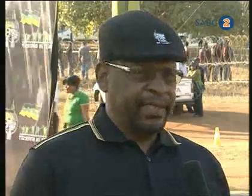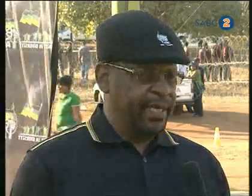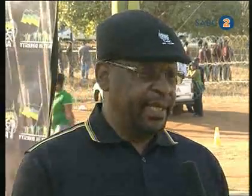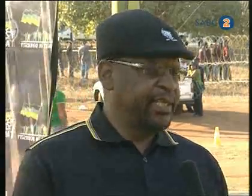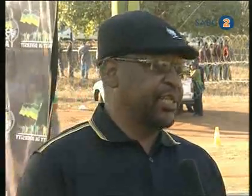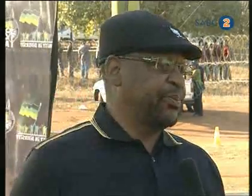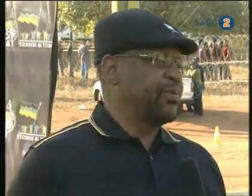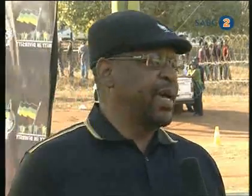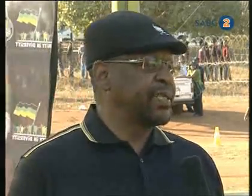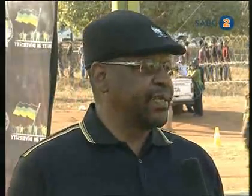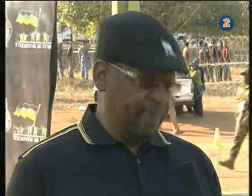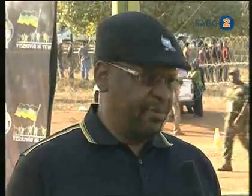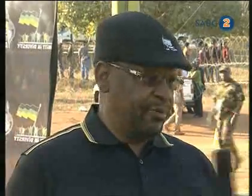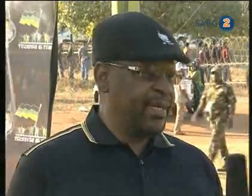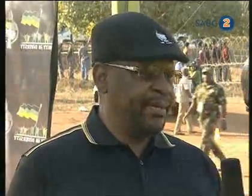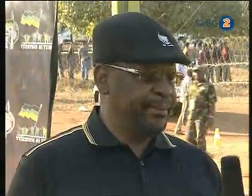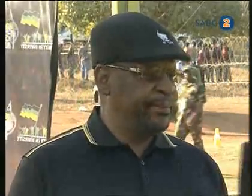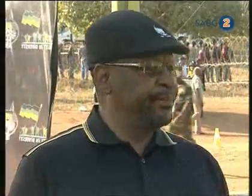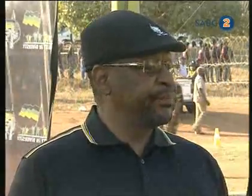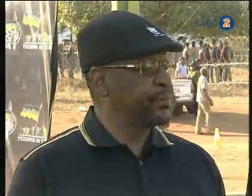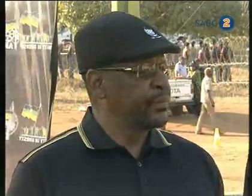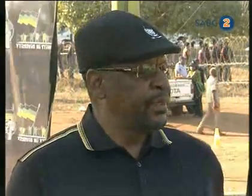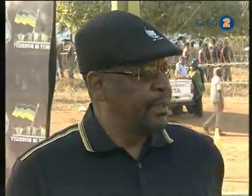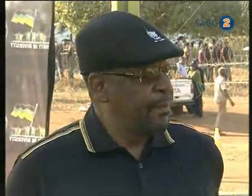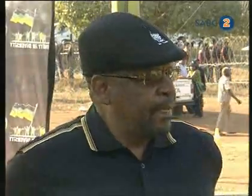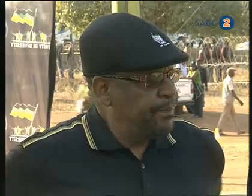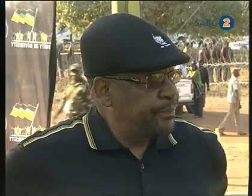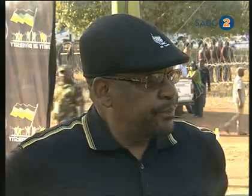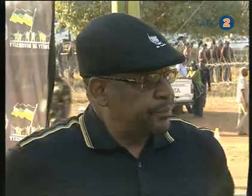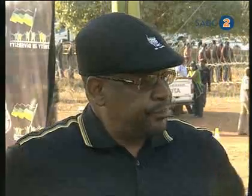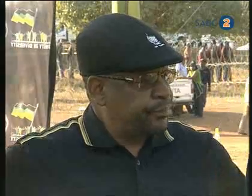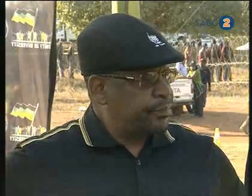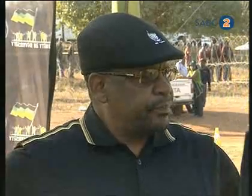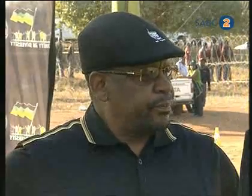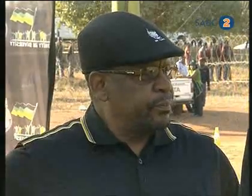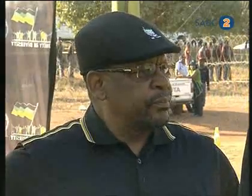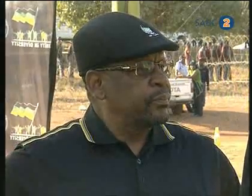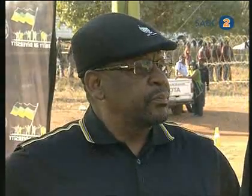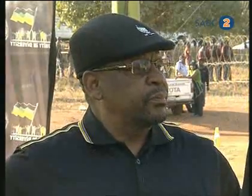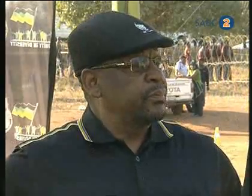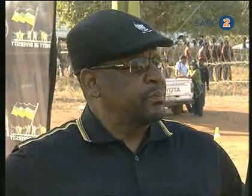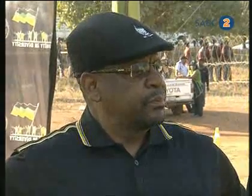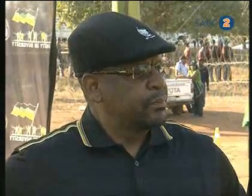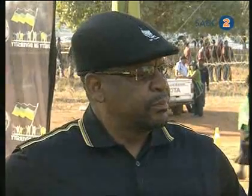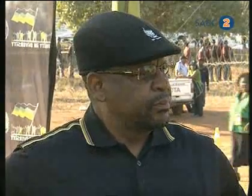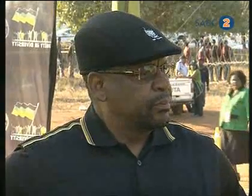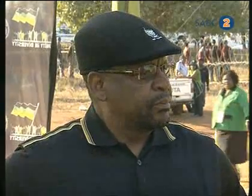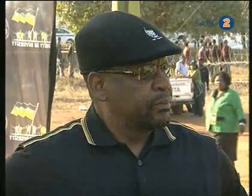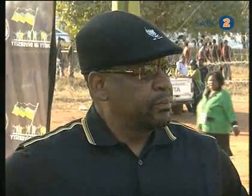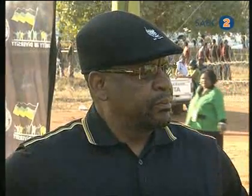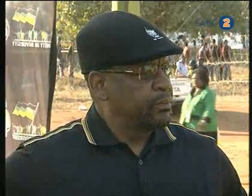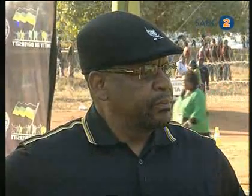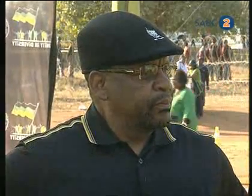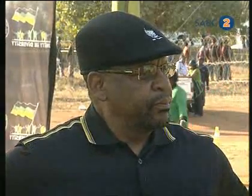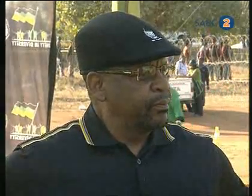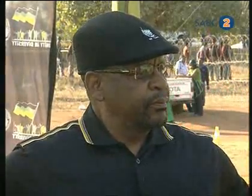the leadership of the ANC. We're working. Well, this, of course, being the seventh in this lecture